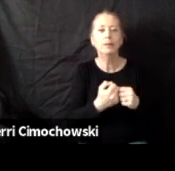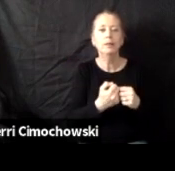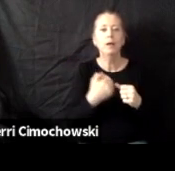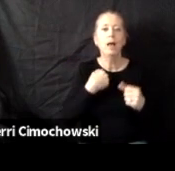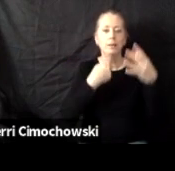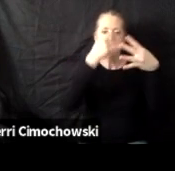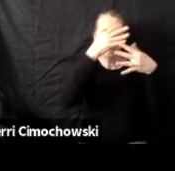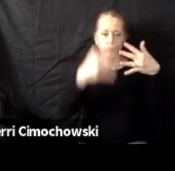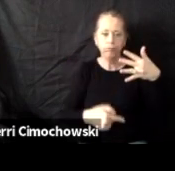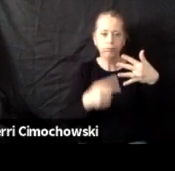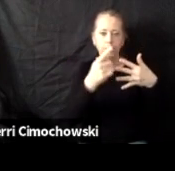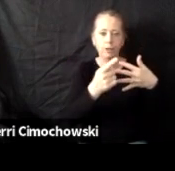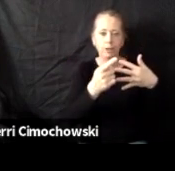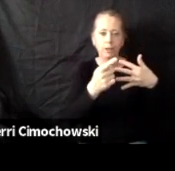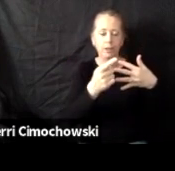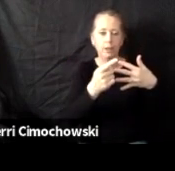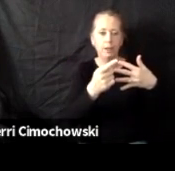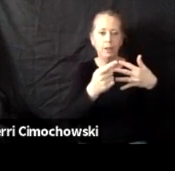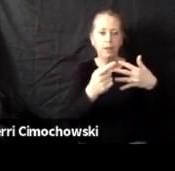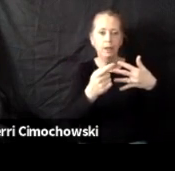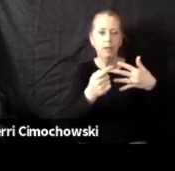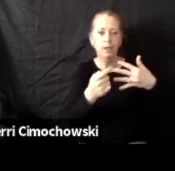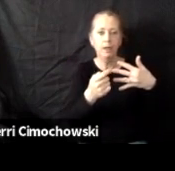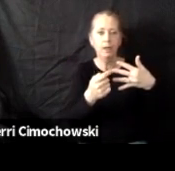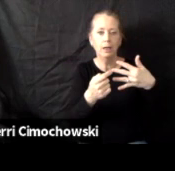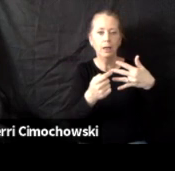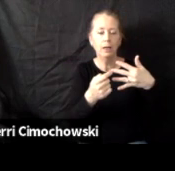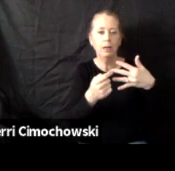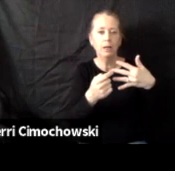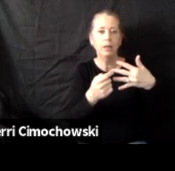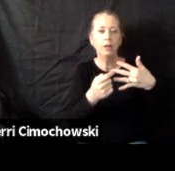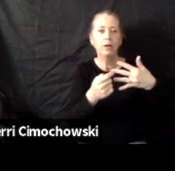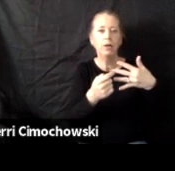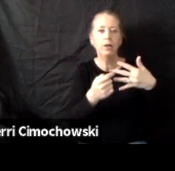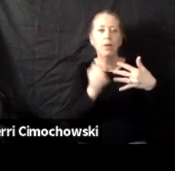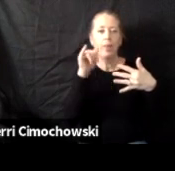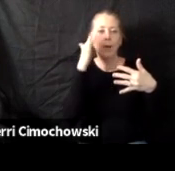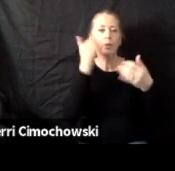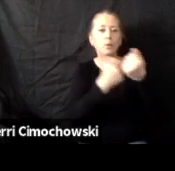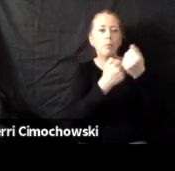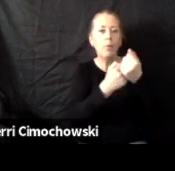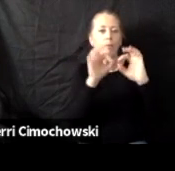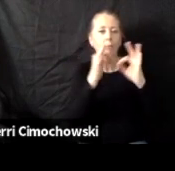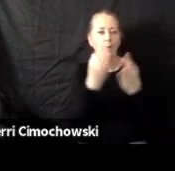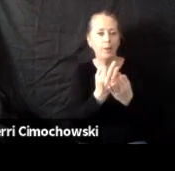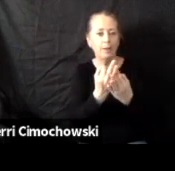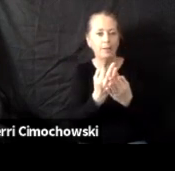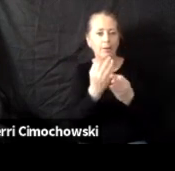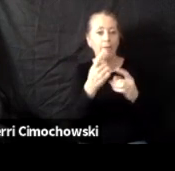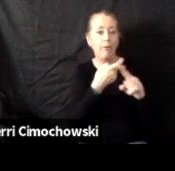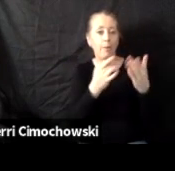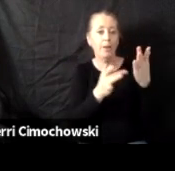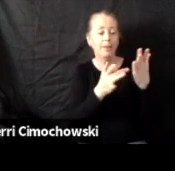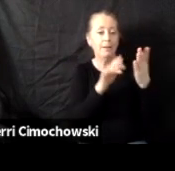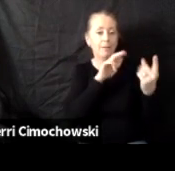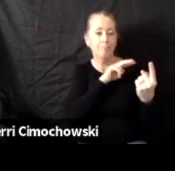list here of different ways that we really want to support families as they are in an online environment from a technical standpoint. So